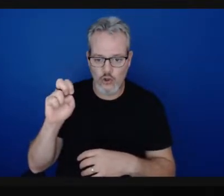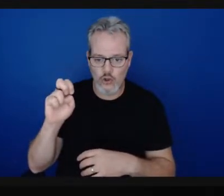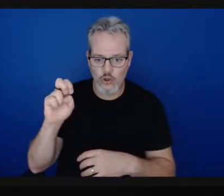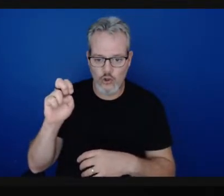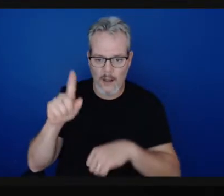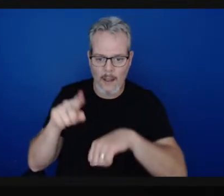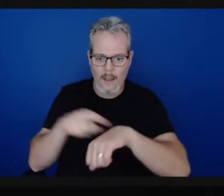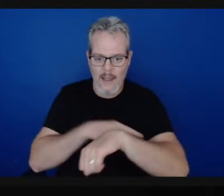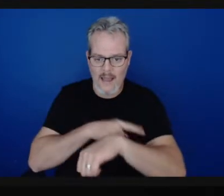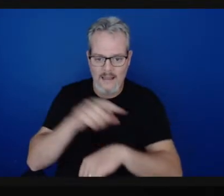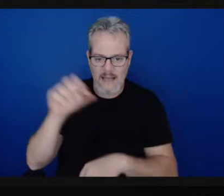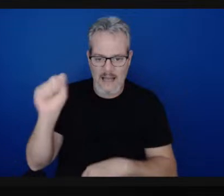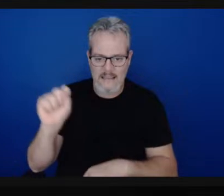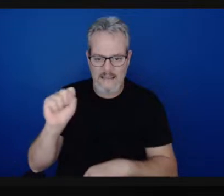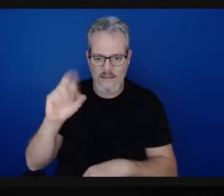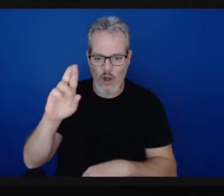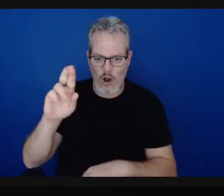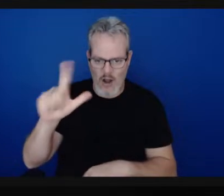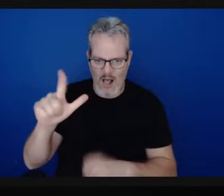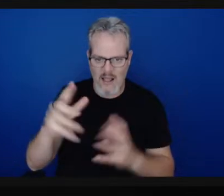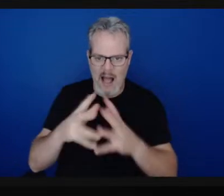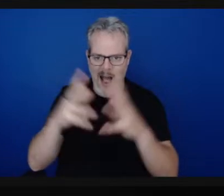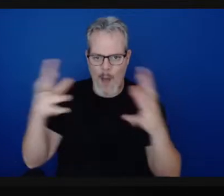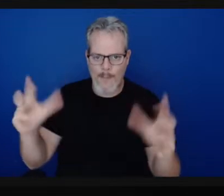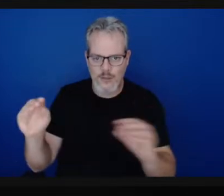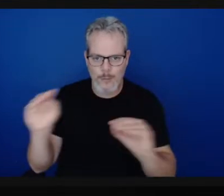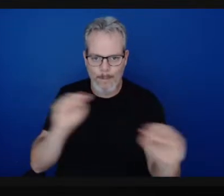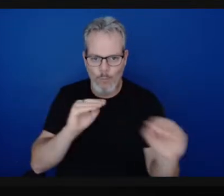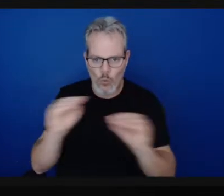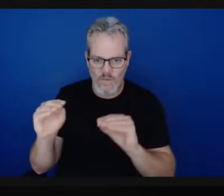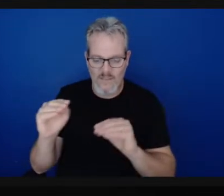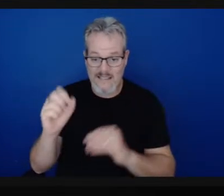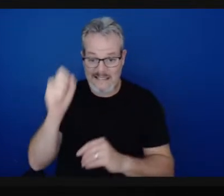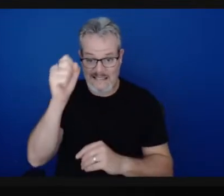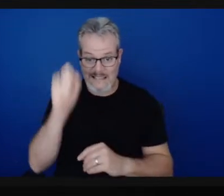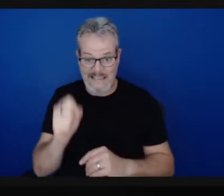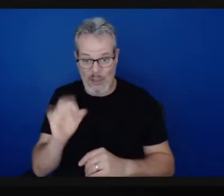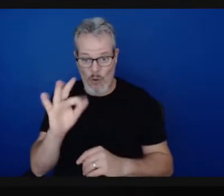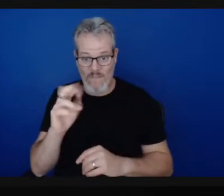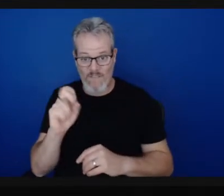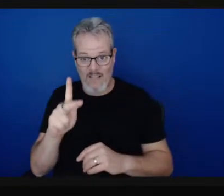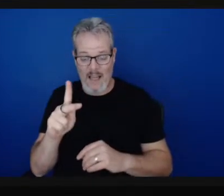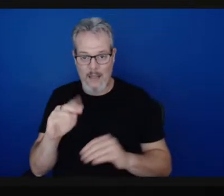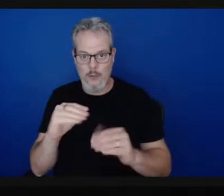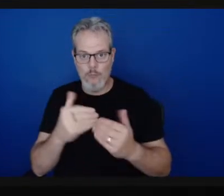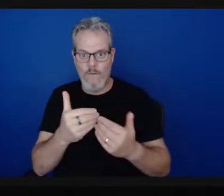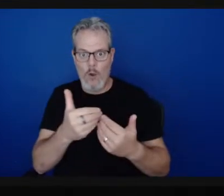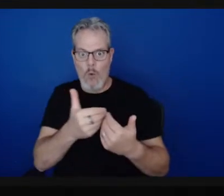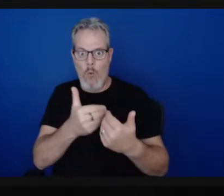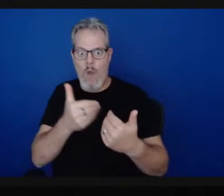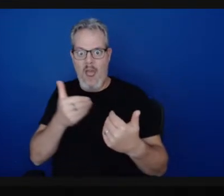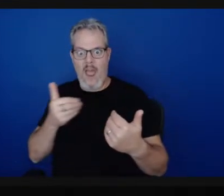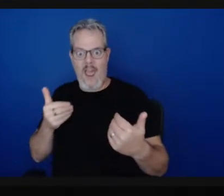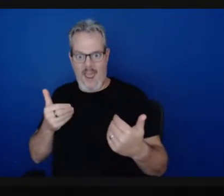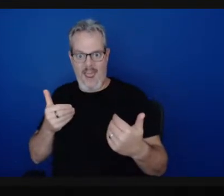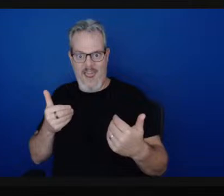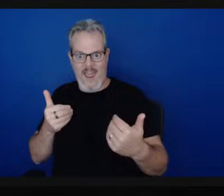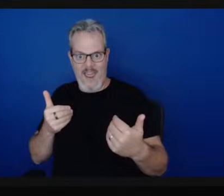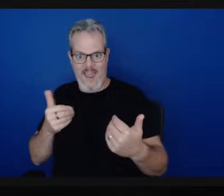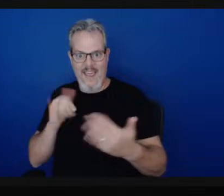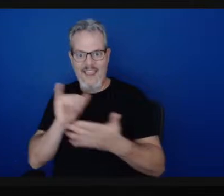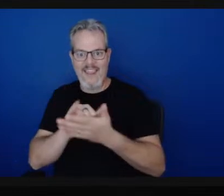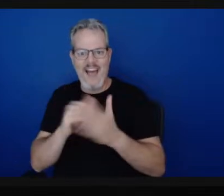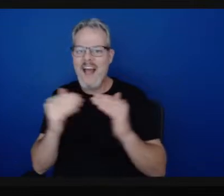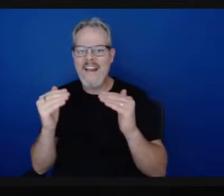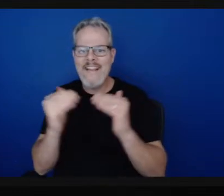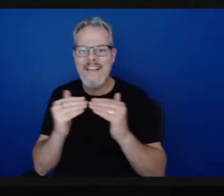case of us with the south flank, because of the south flank is moving away from the rift zone, this equates to how much did